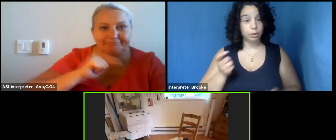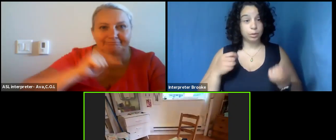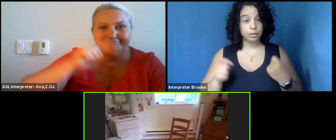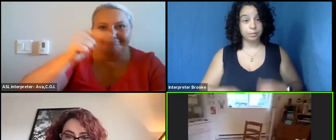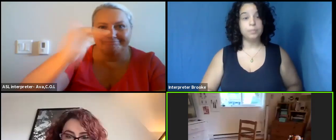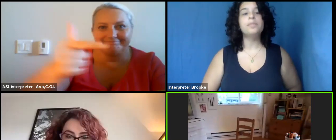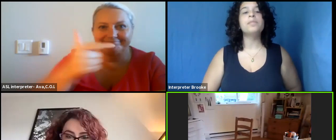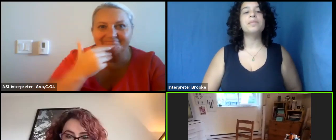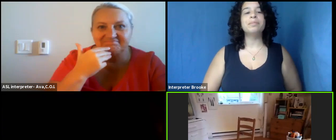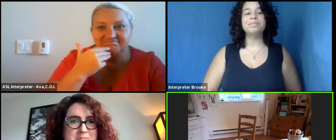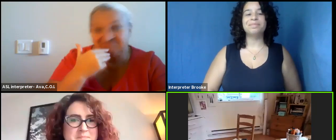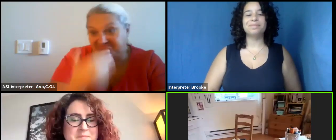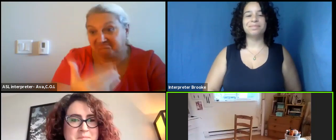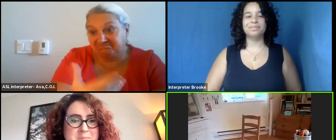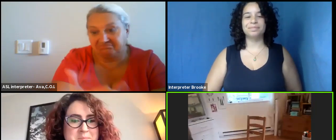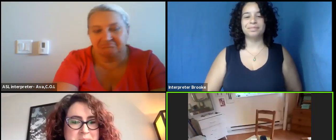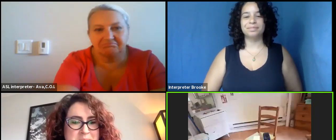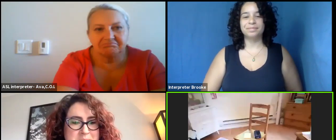Thank you.